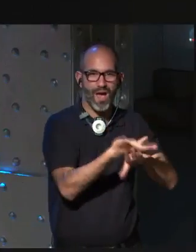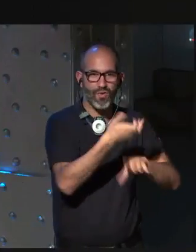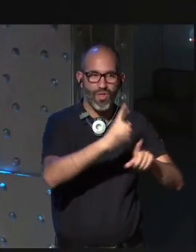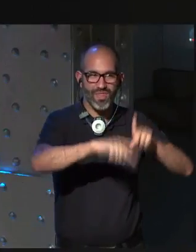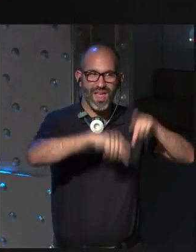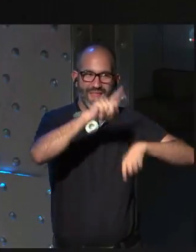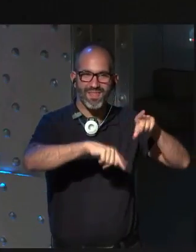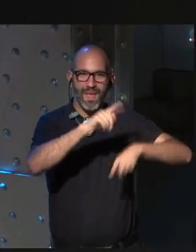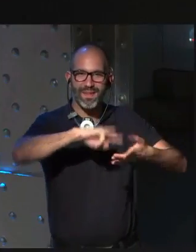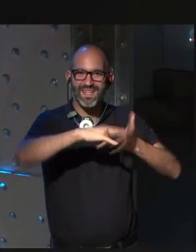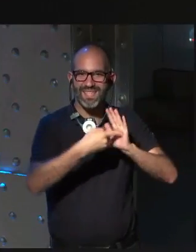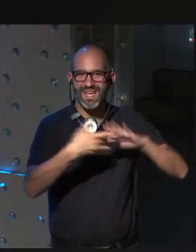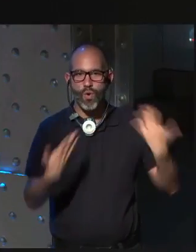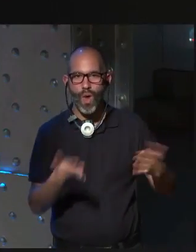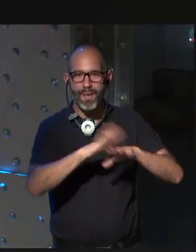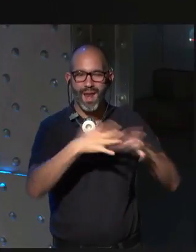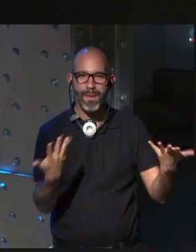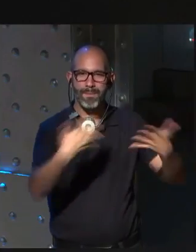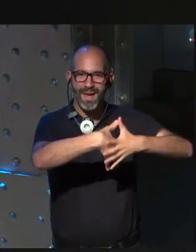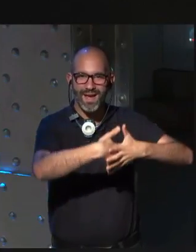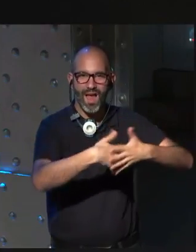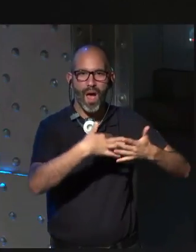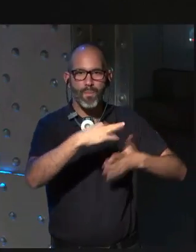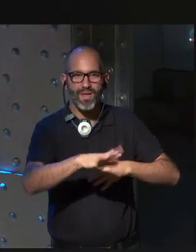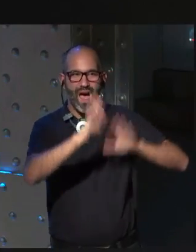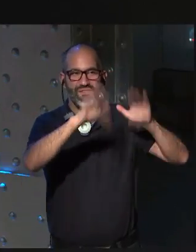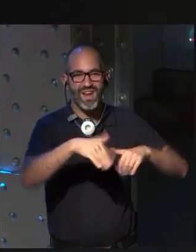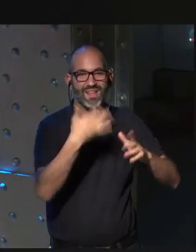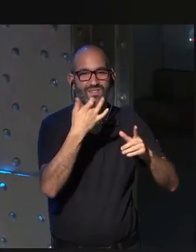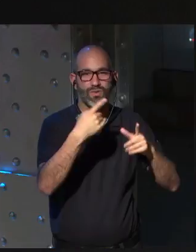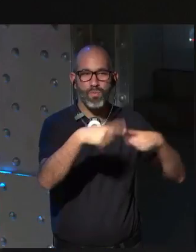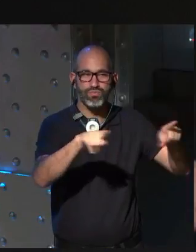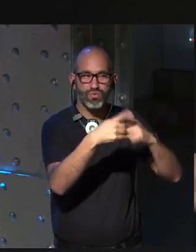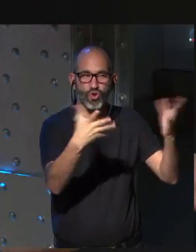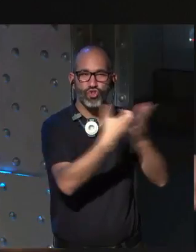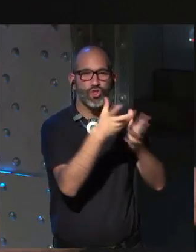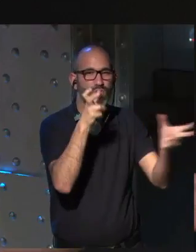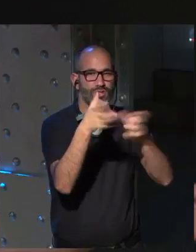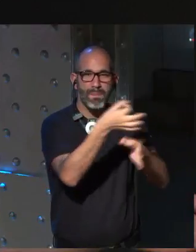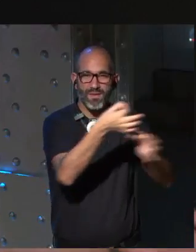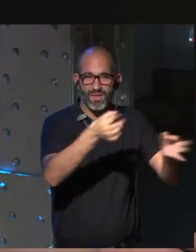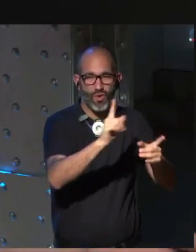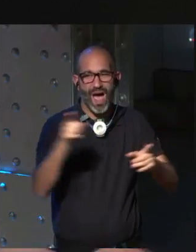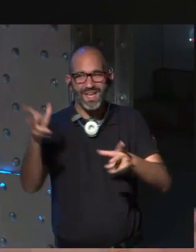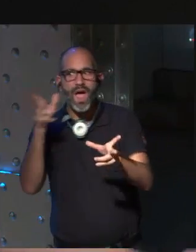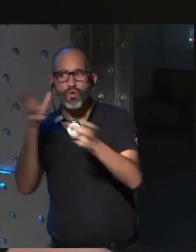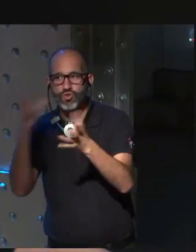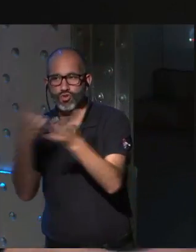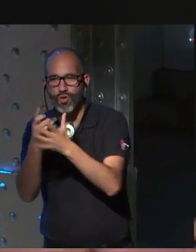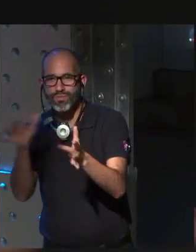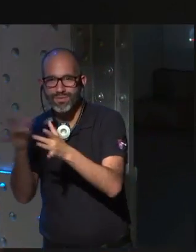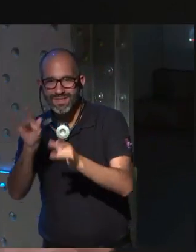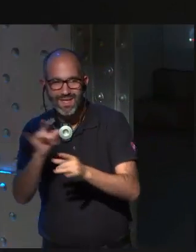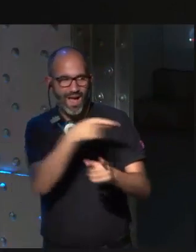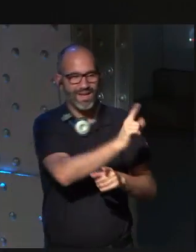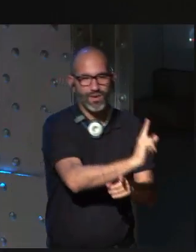have to pay attention to the execution, of course. So, but you need to sacrifice, you need to compromise somewhere.